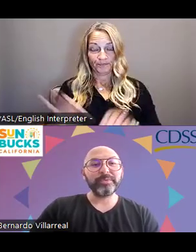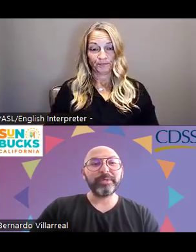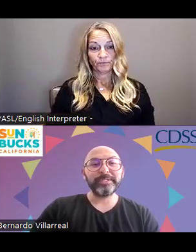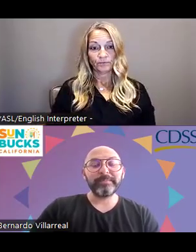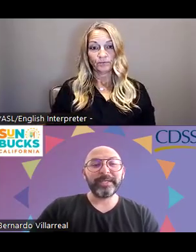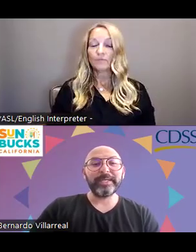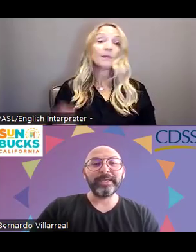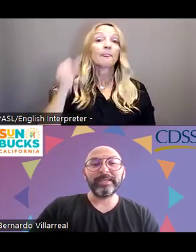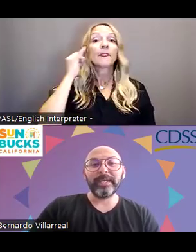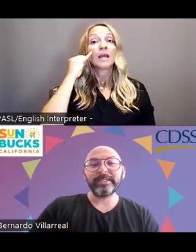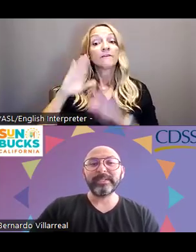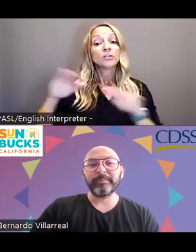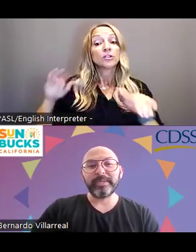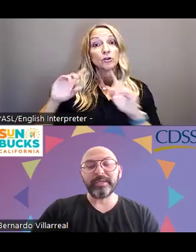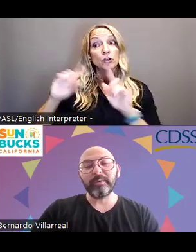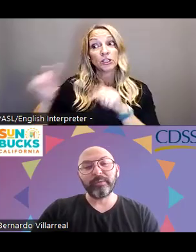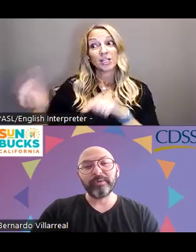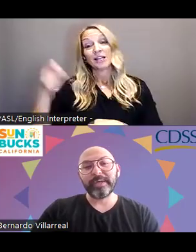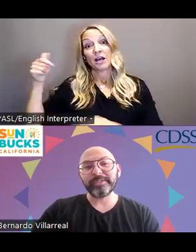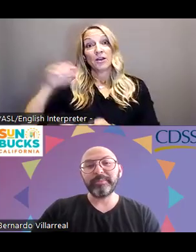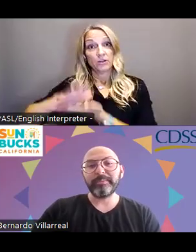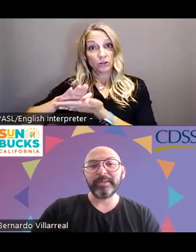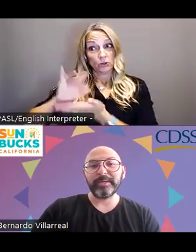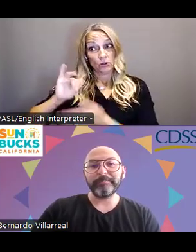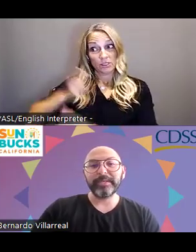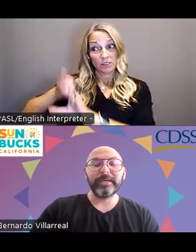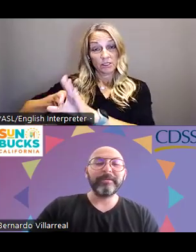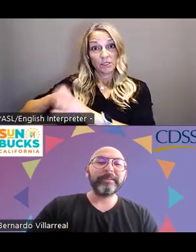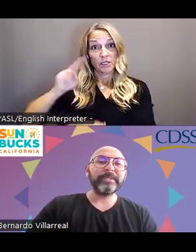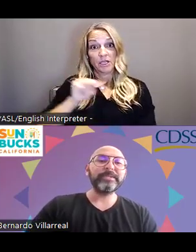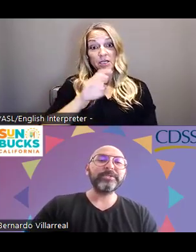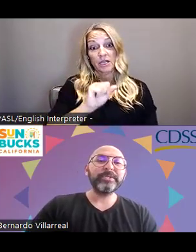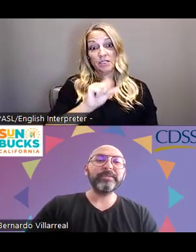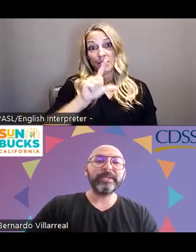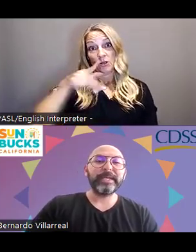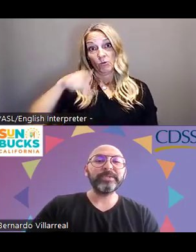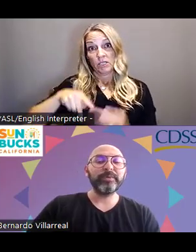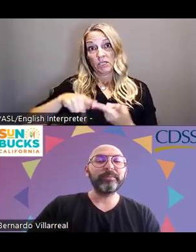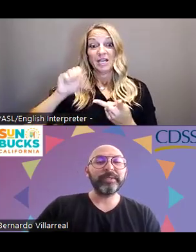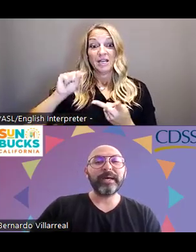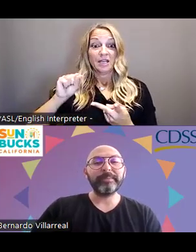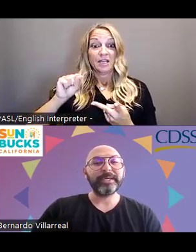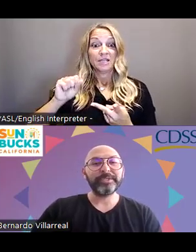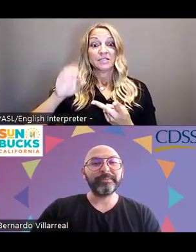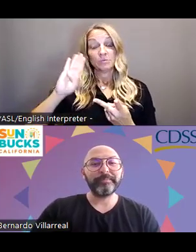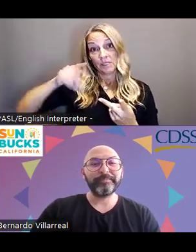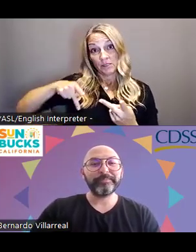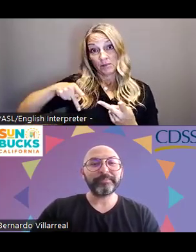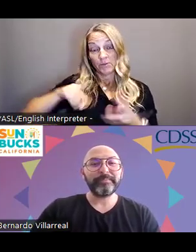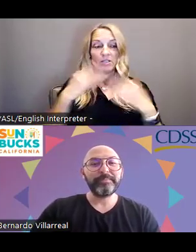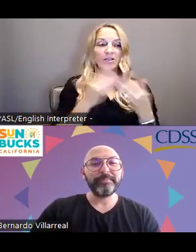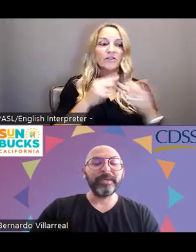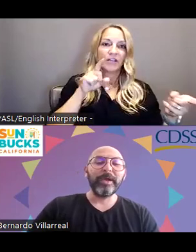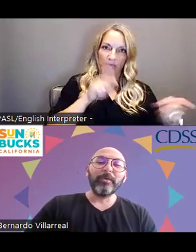other schools participating in NSLP or S-EBT, families should submit a school meal